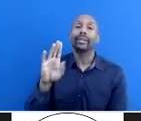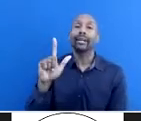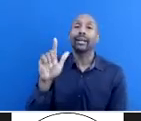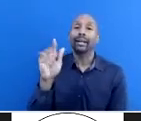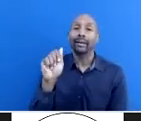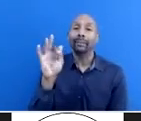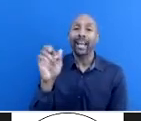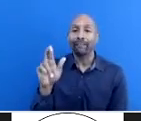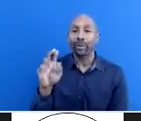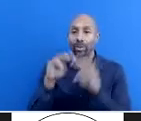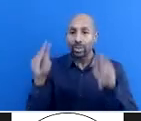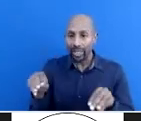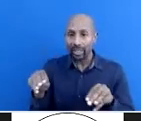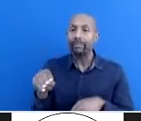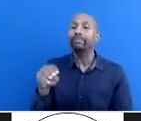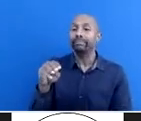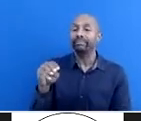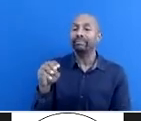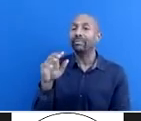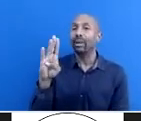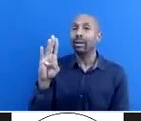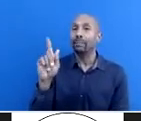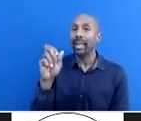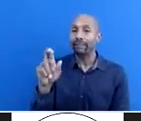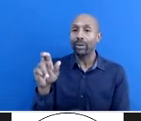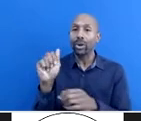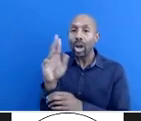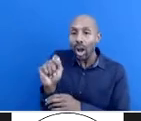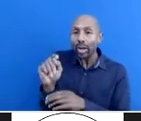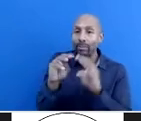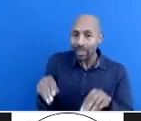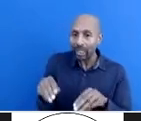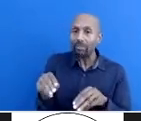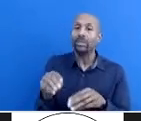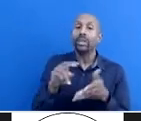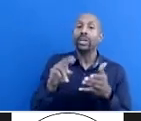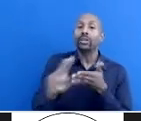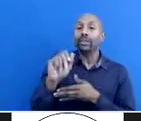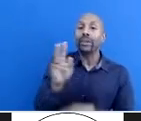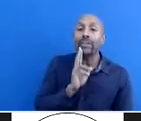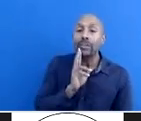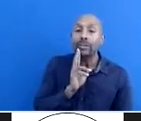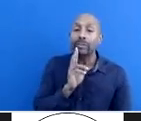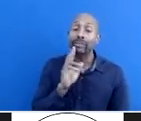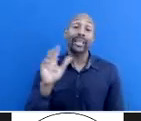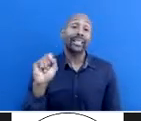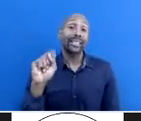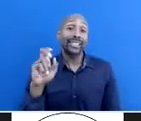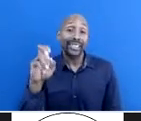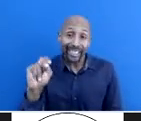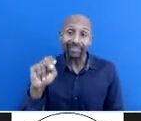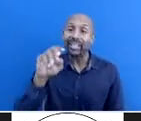by Stephen Maticio, Jane Dale Owen Director and Chief Curator at the Blaffer. This show's